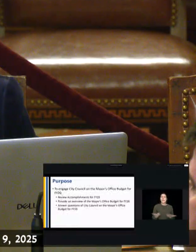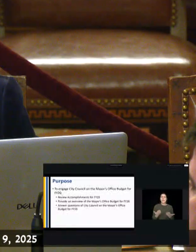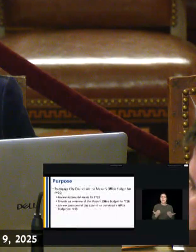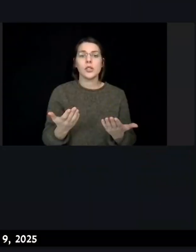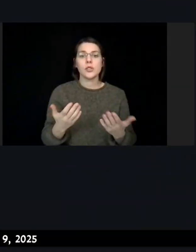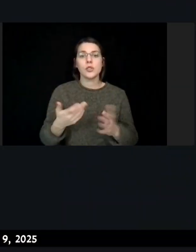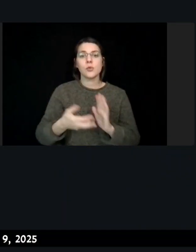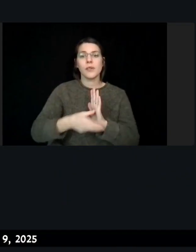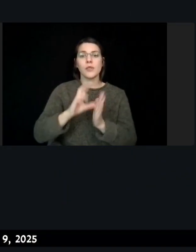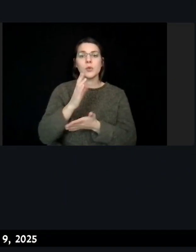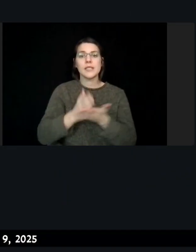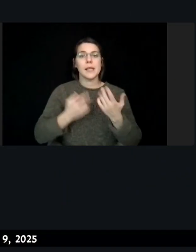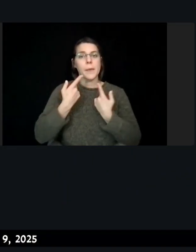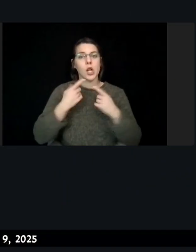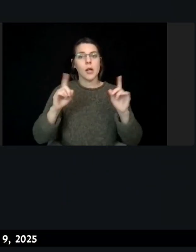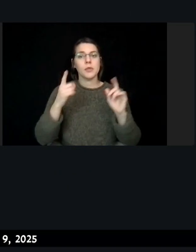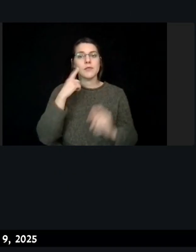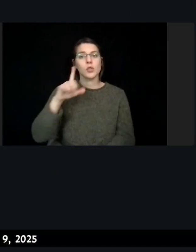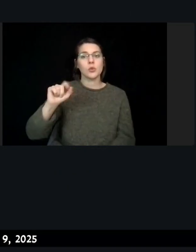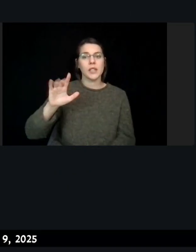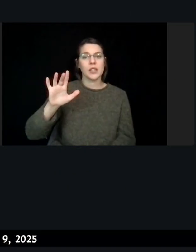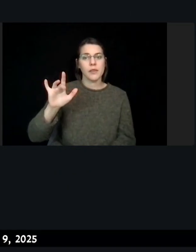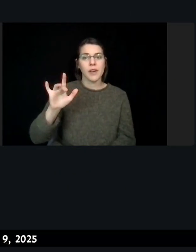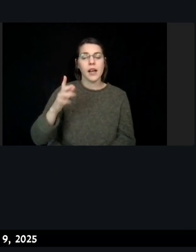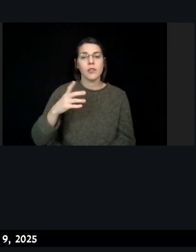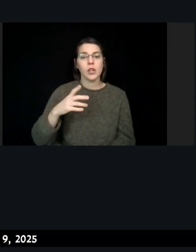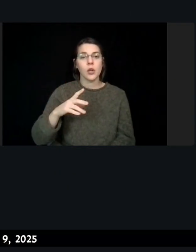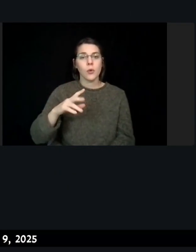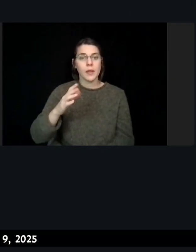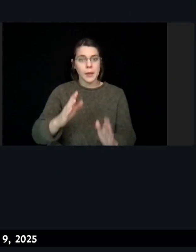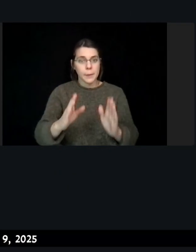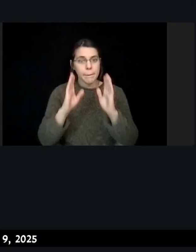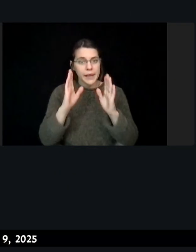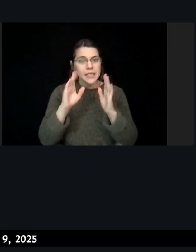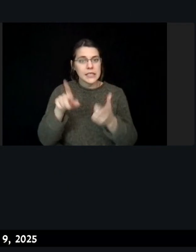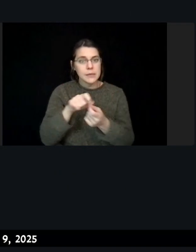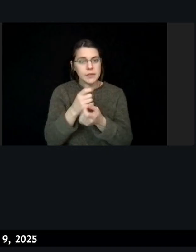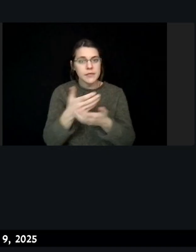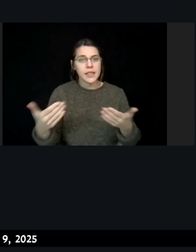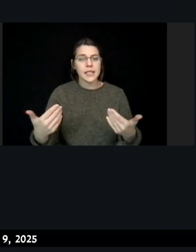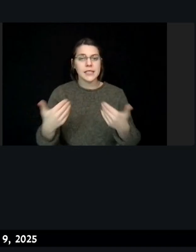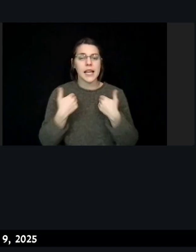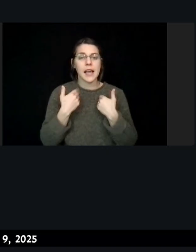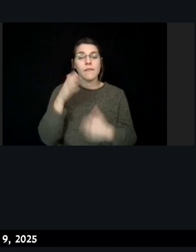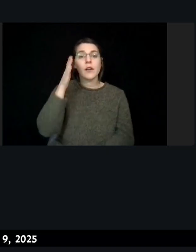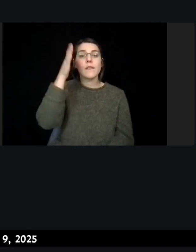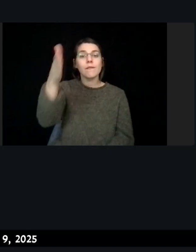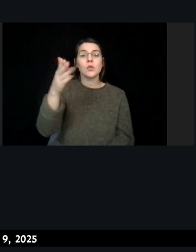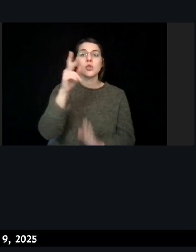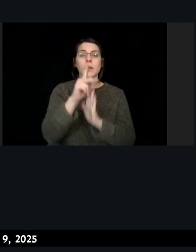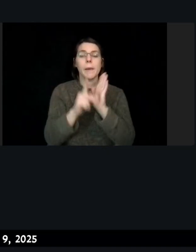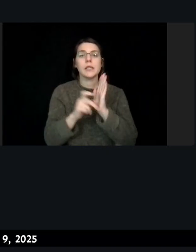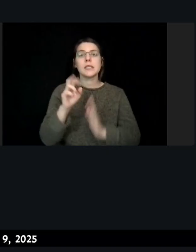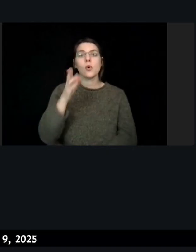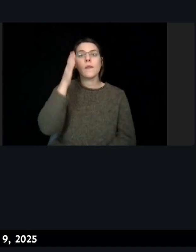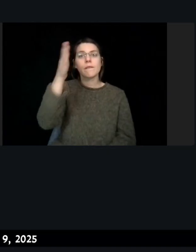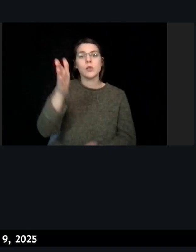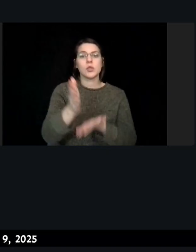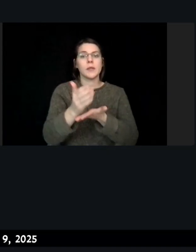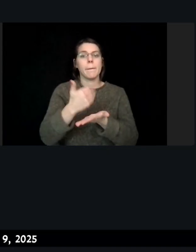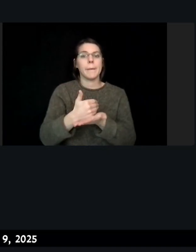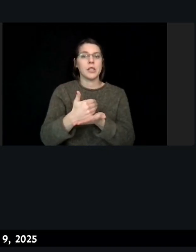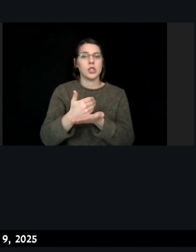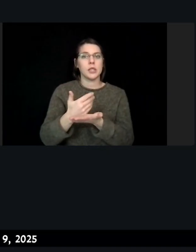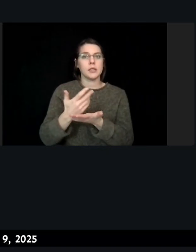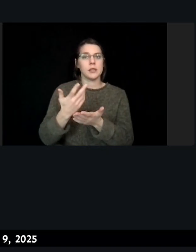2025 with a key eye towards items that either have future policy or future budgetary implications, not the